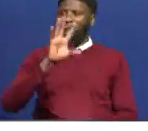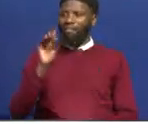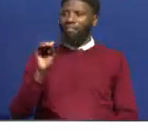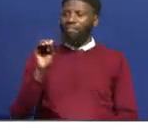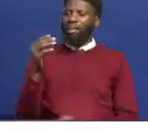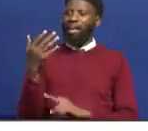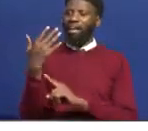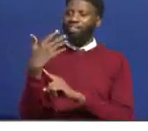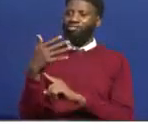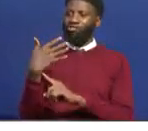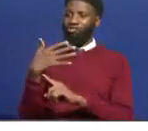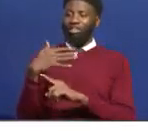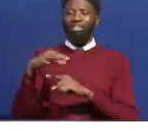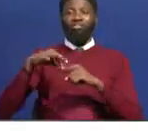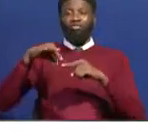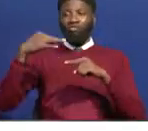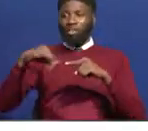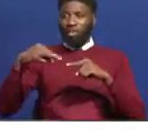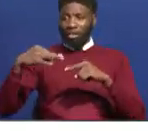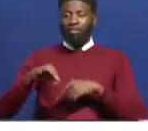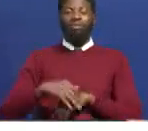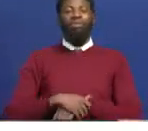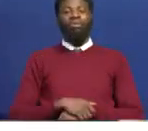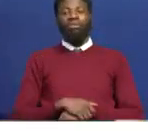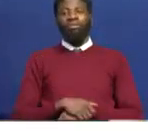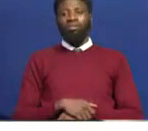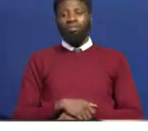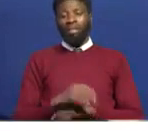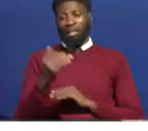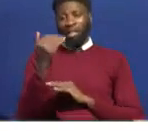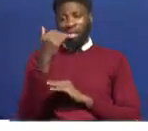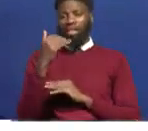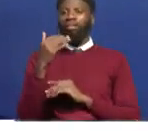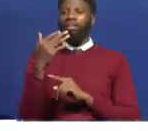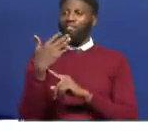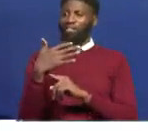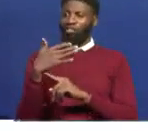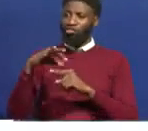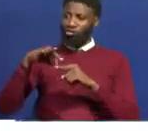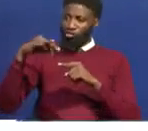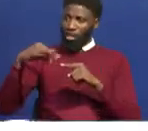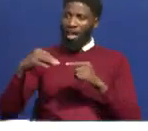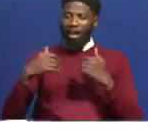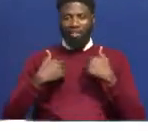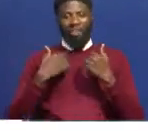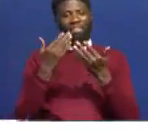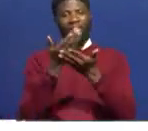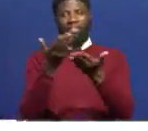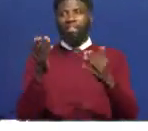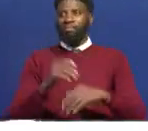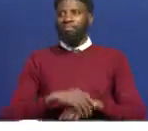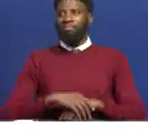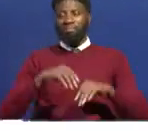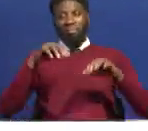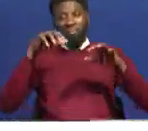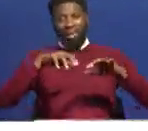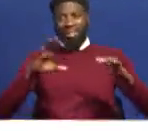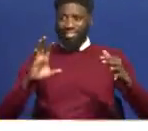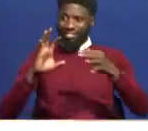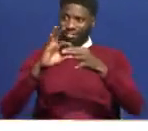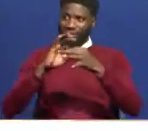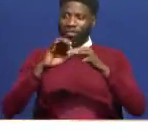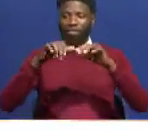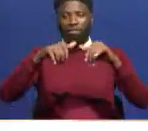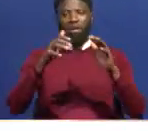And like you asked, these vegetables are readily available. In terms of the market linkages with the farmers in the